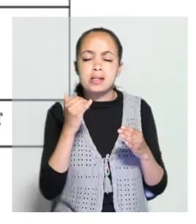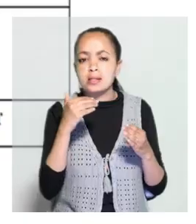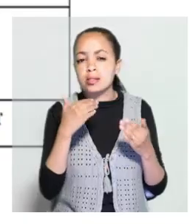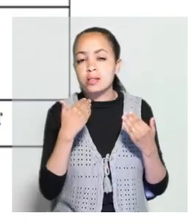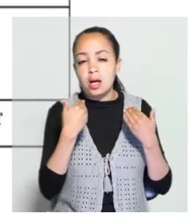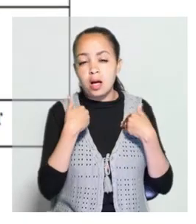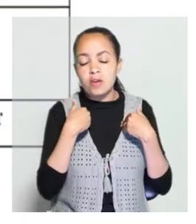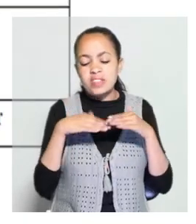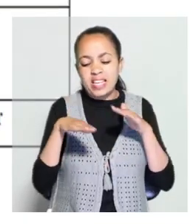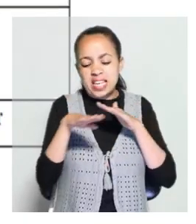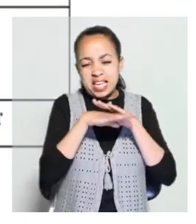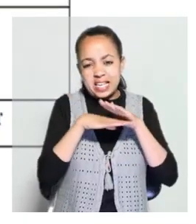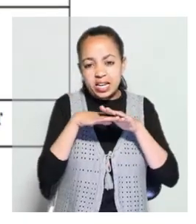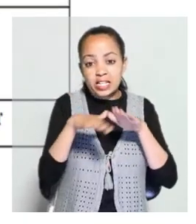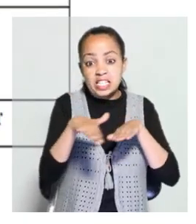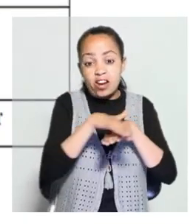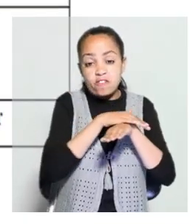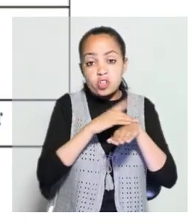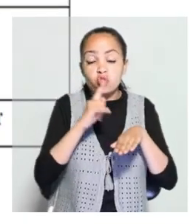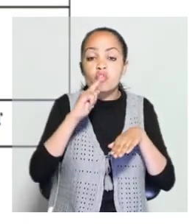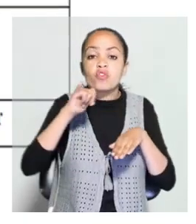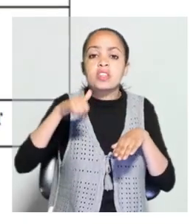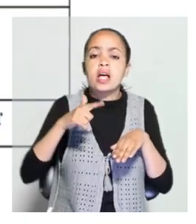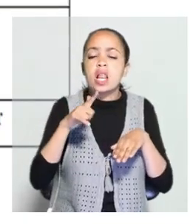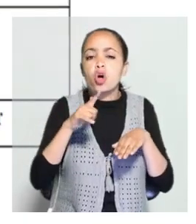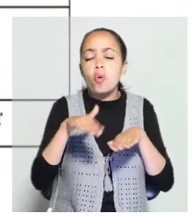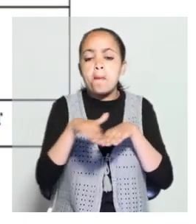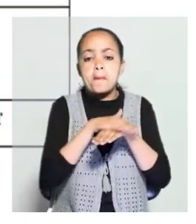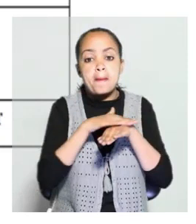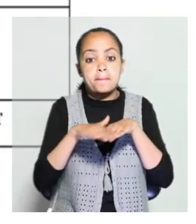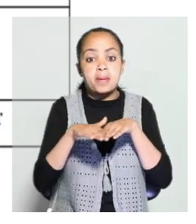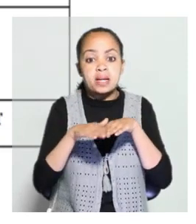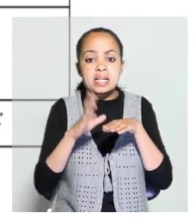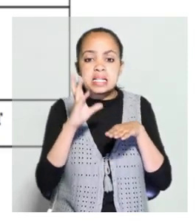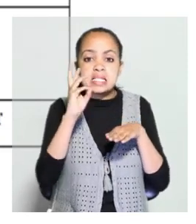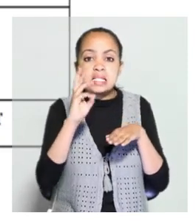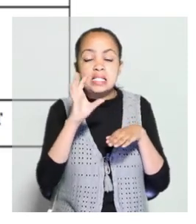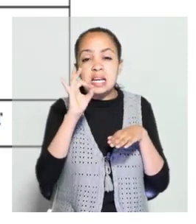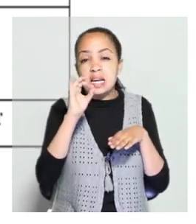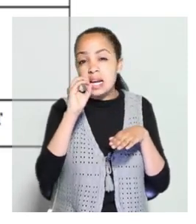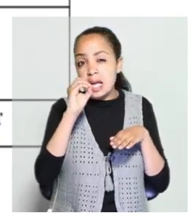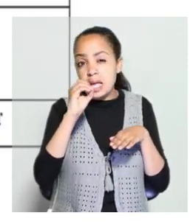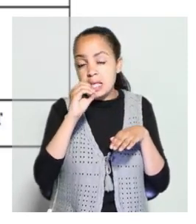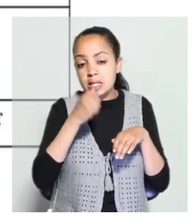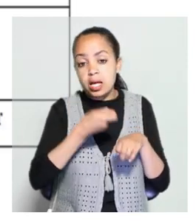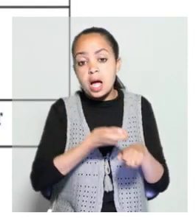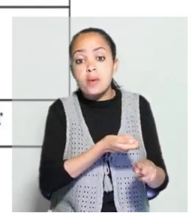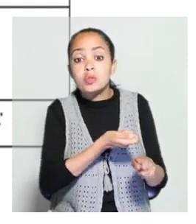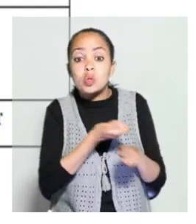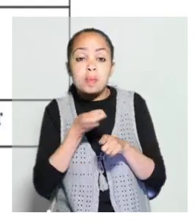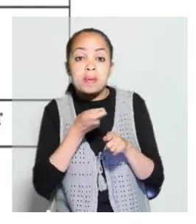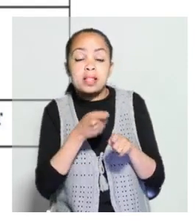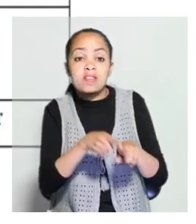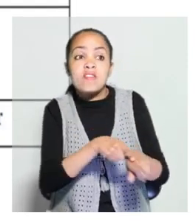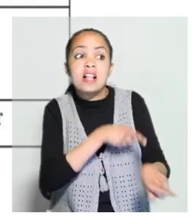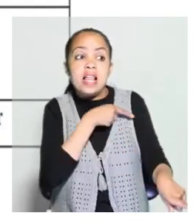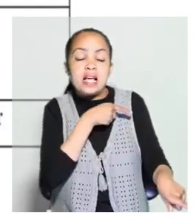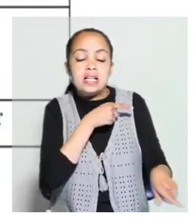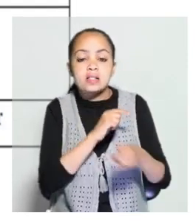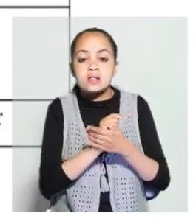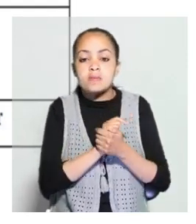at inner surface of thylakoid membrane with 680 absorptive wavelengths,